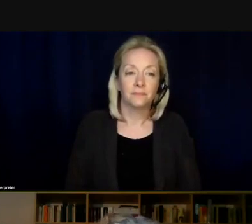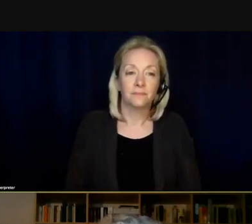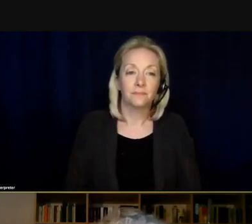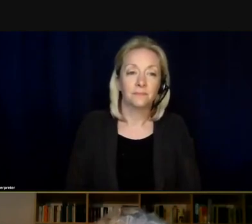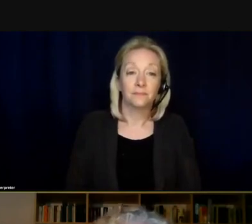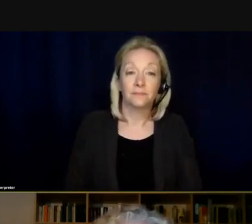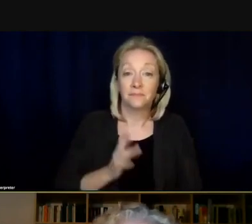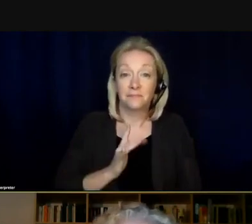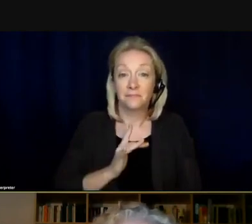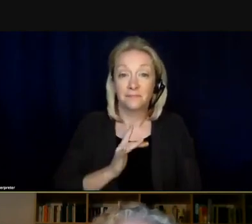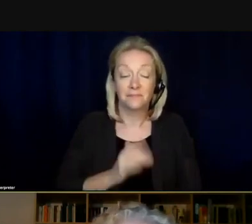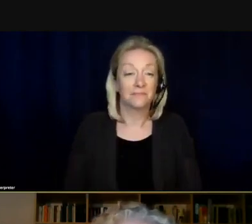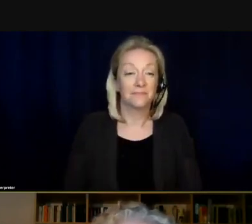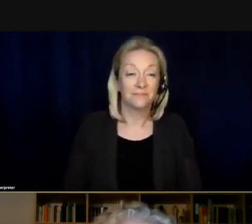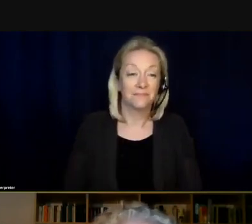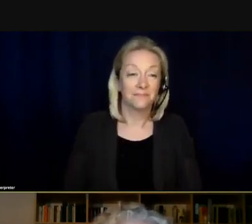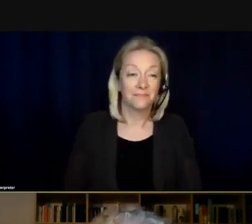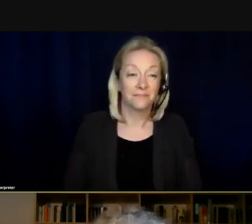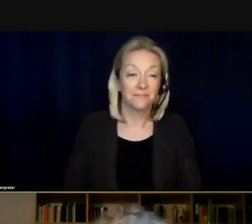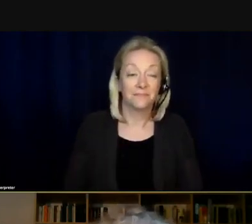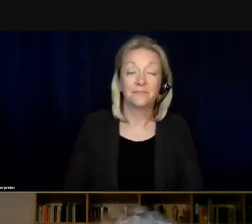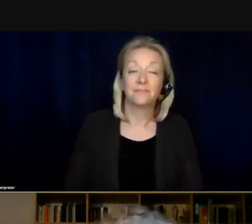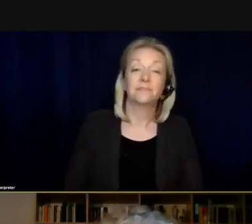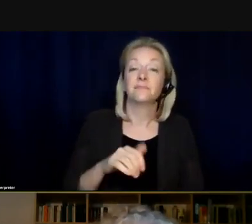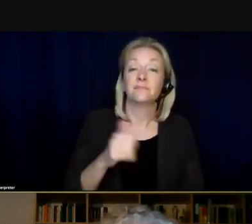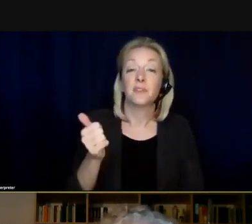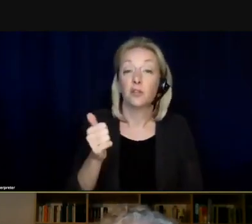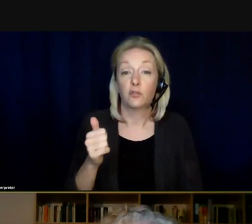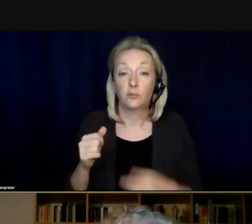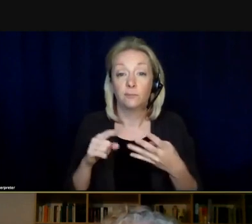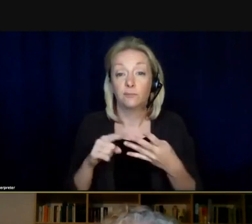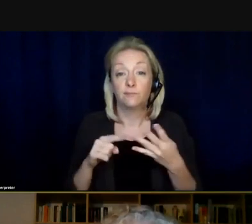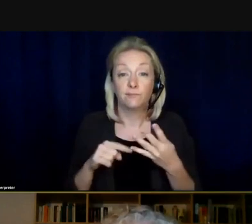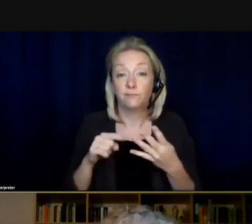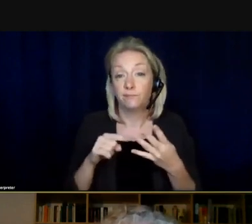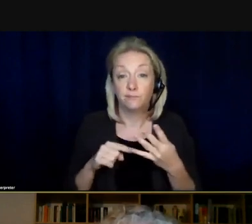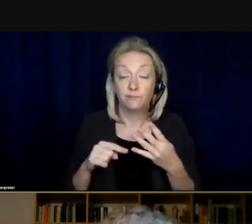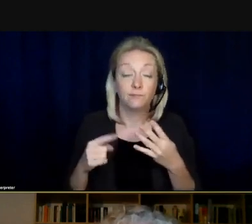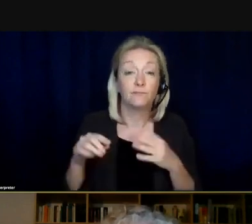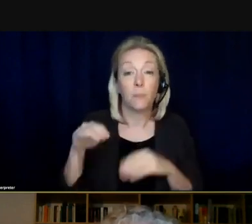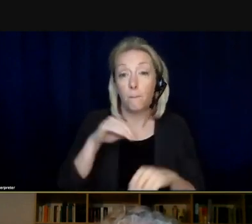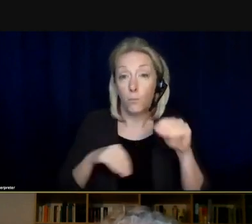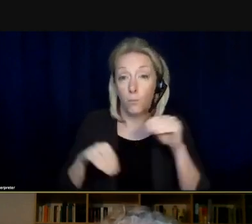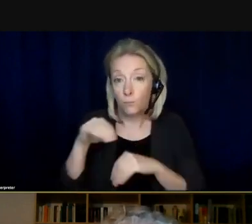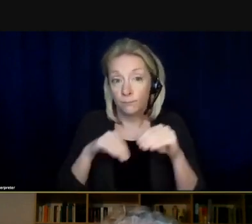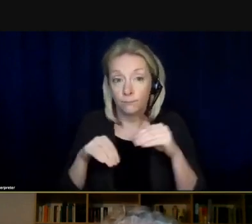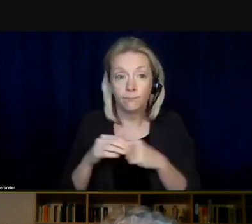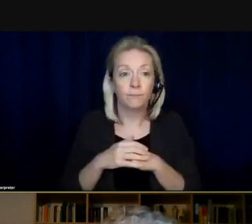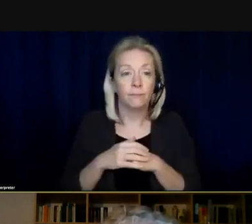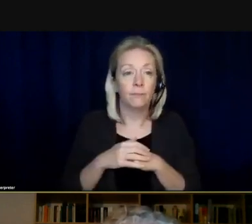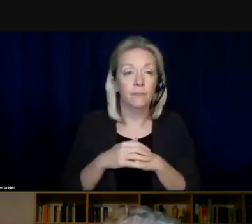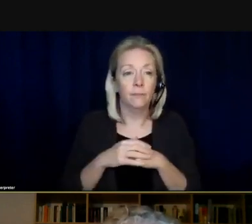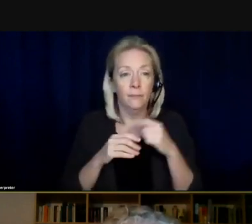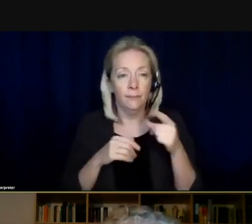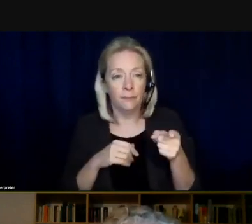how cool is that? So the other ones that you can add, like I said, are the movements. So here we